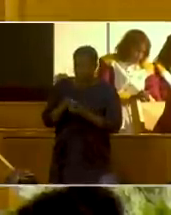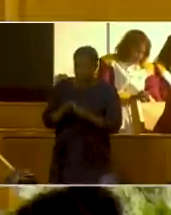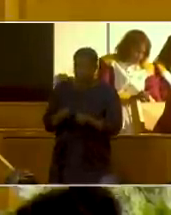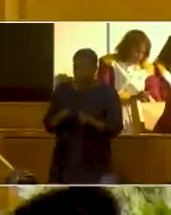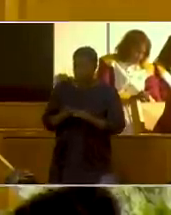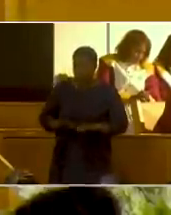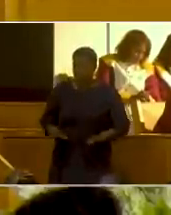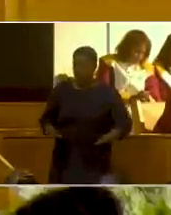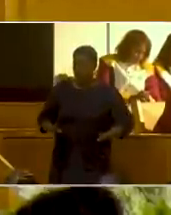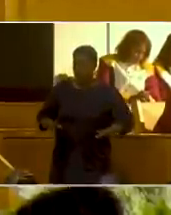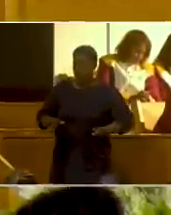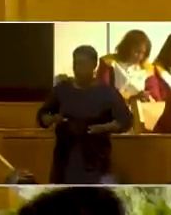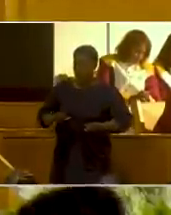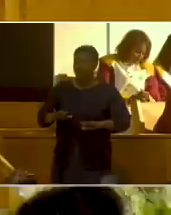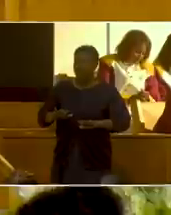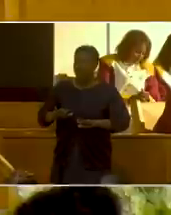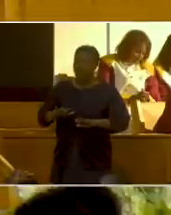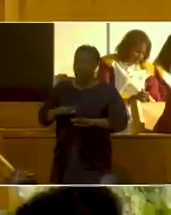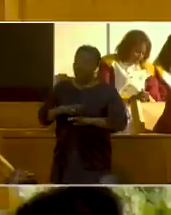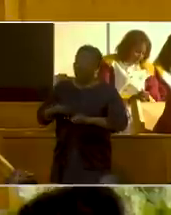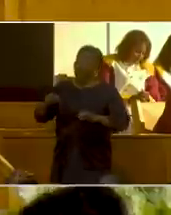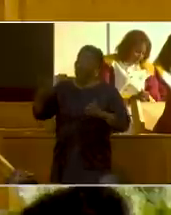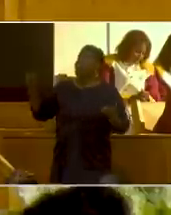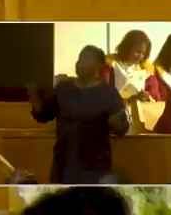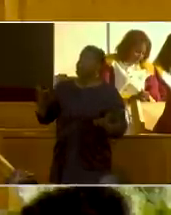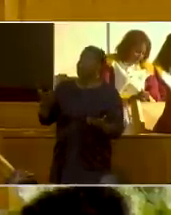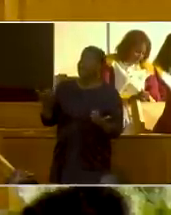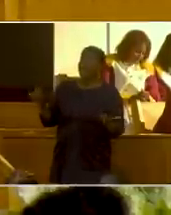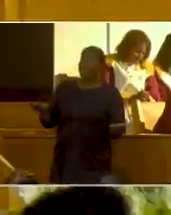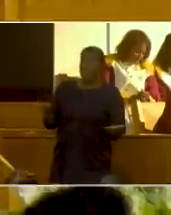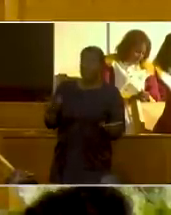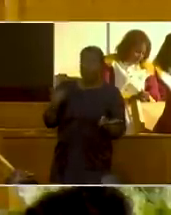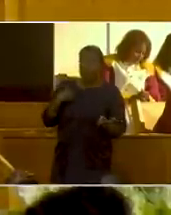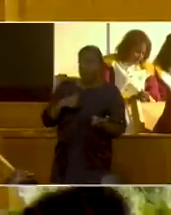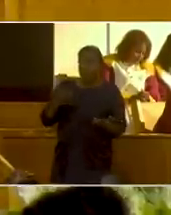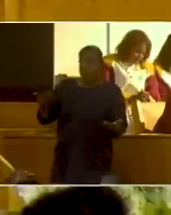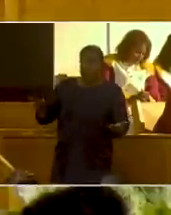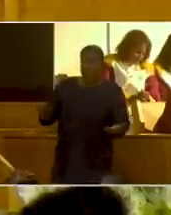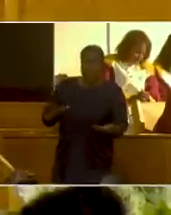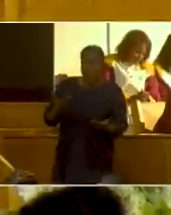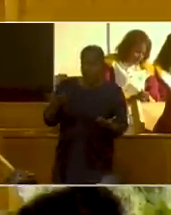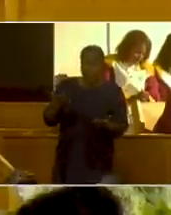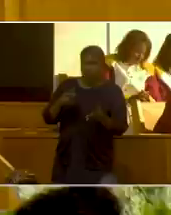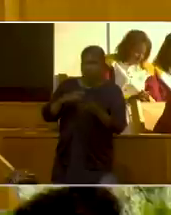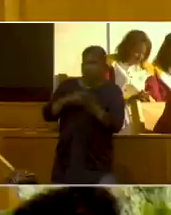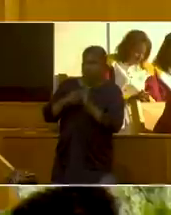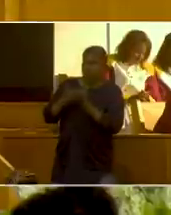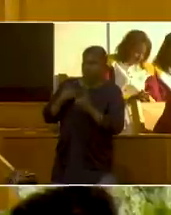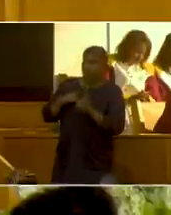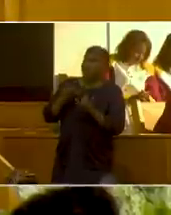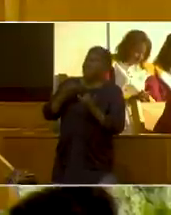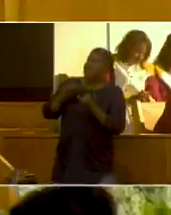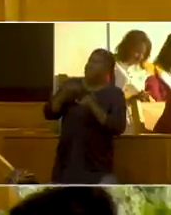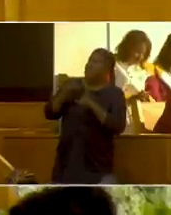And our very presence in this place is a sign that we still believe.